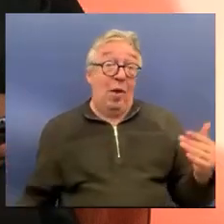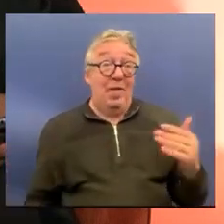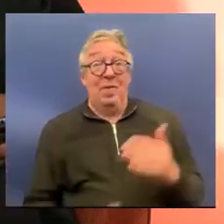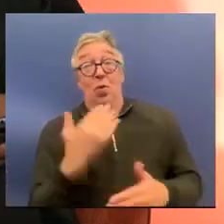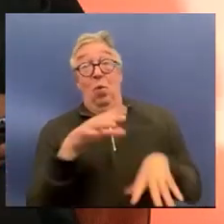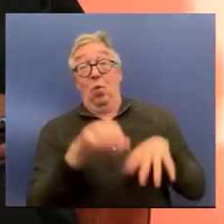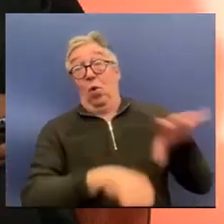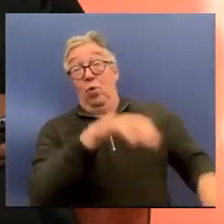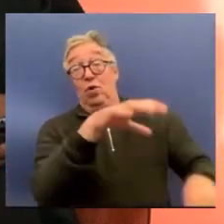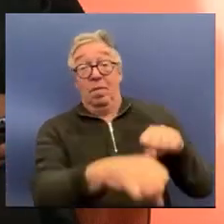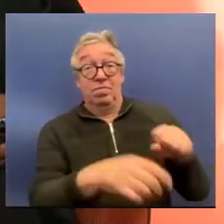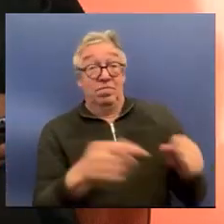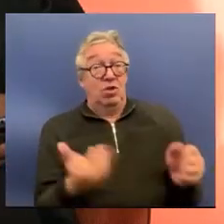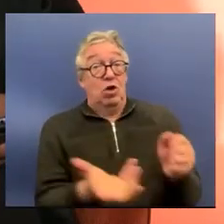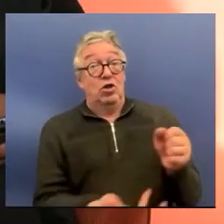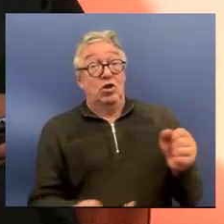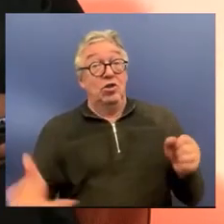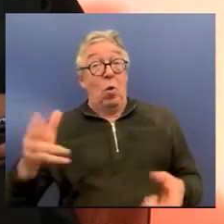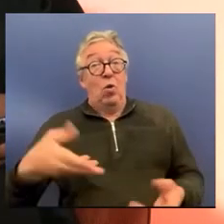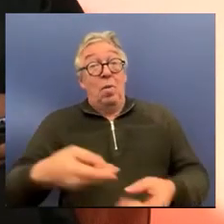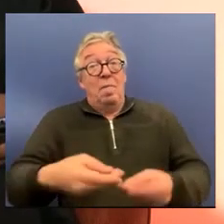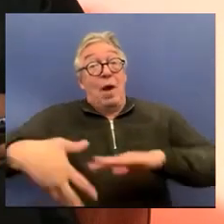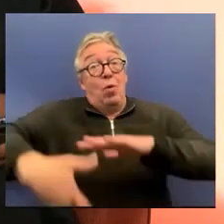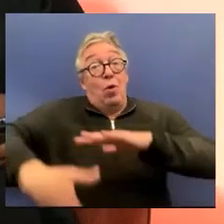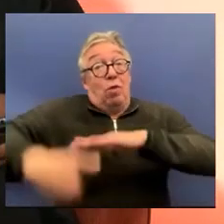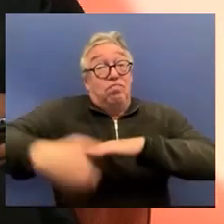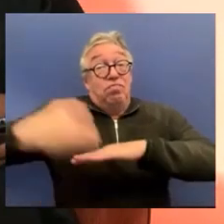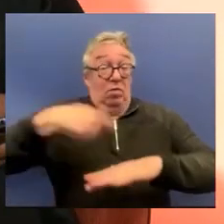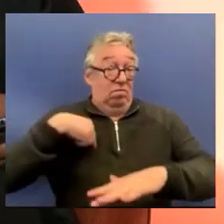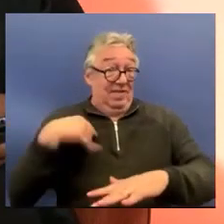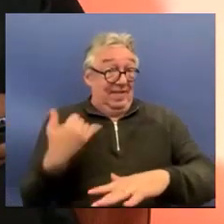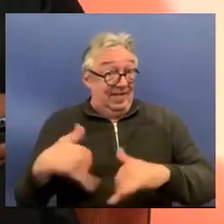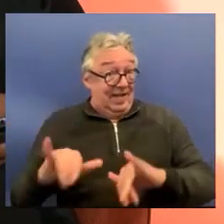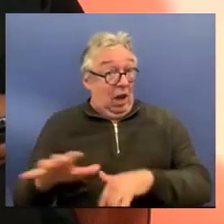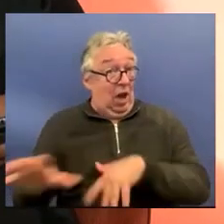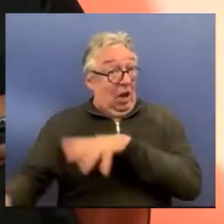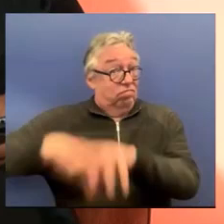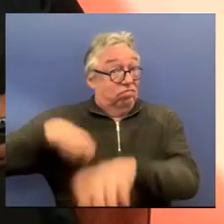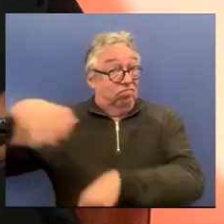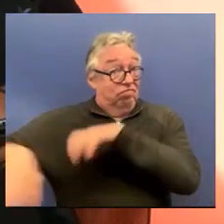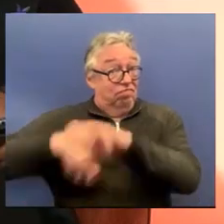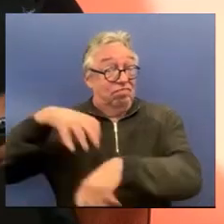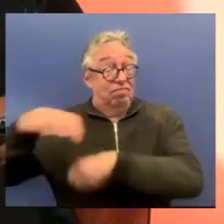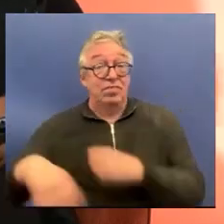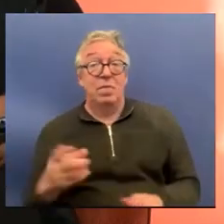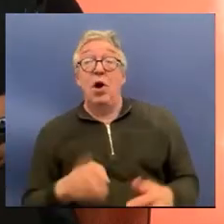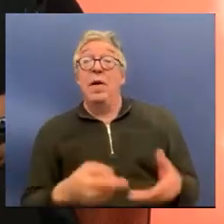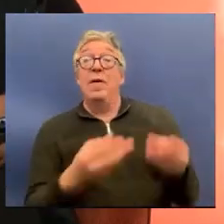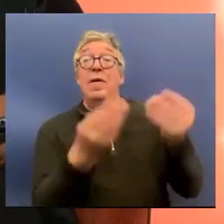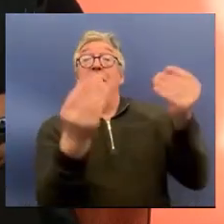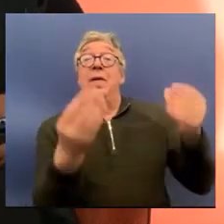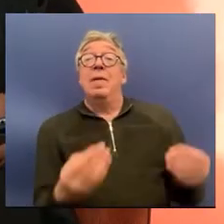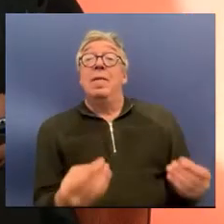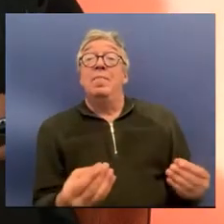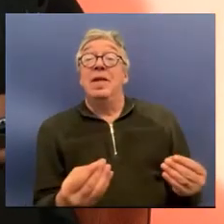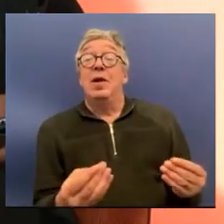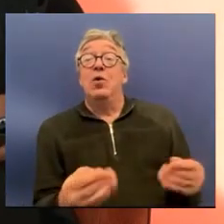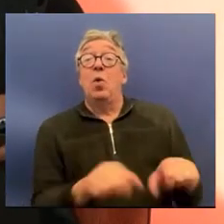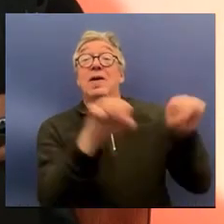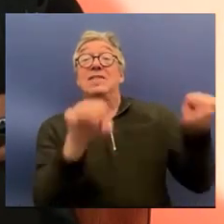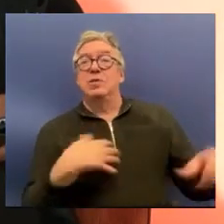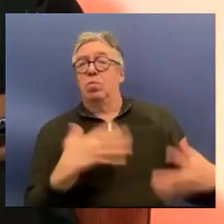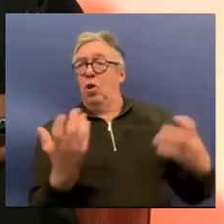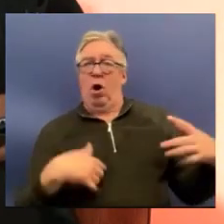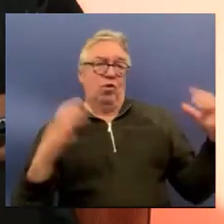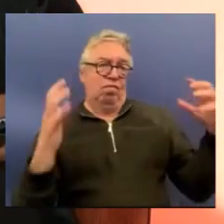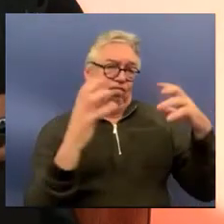global south countries. And we also want to deconstruct the economic system, which is very neoliberal currently. You know, I don't know if you've